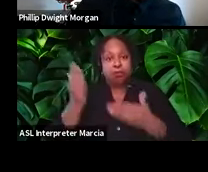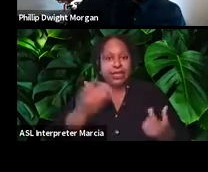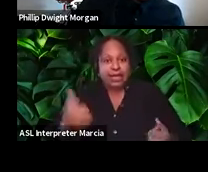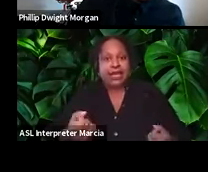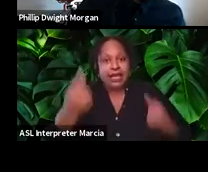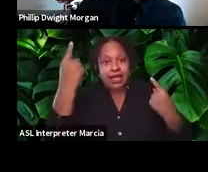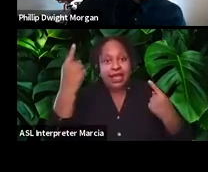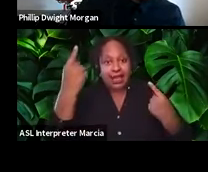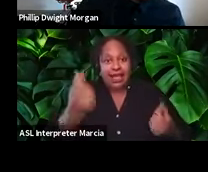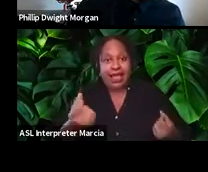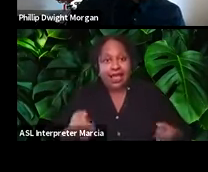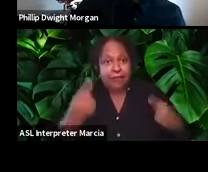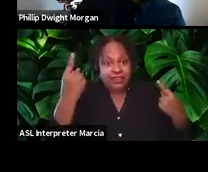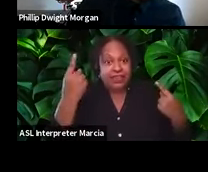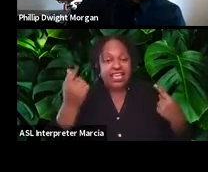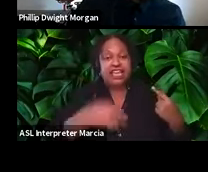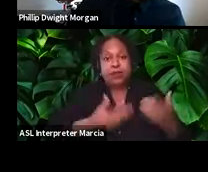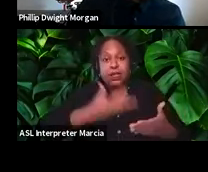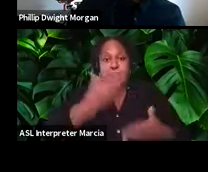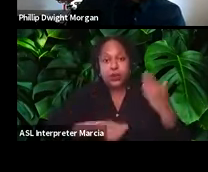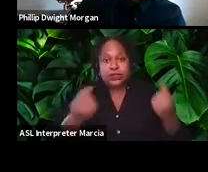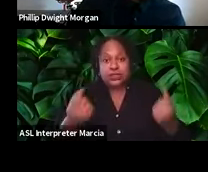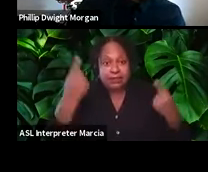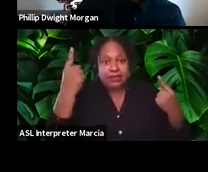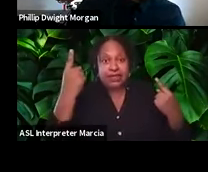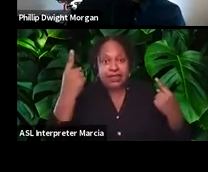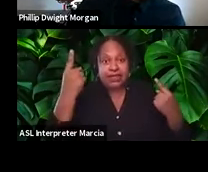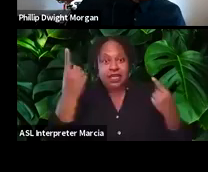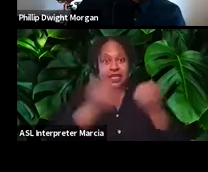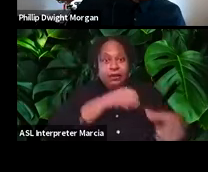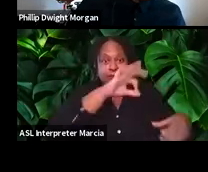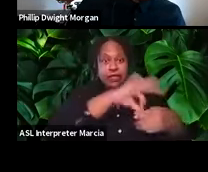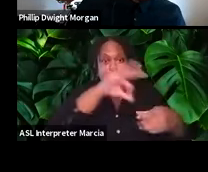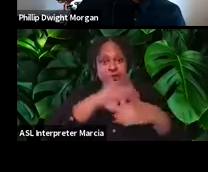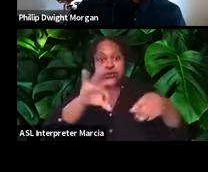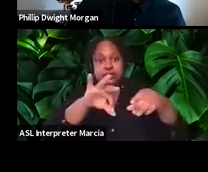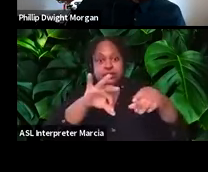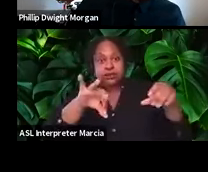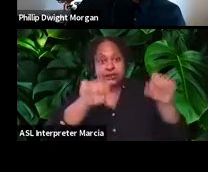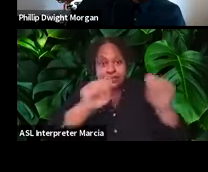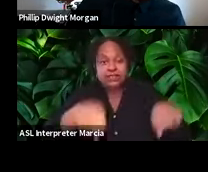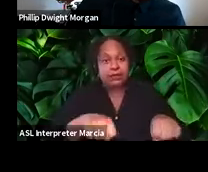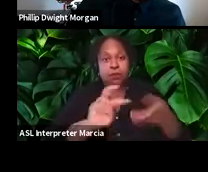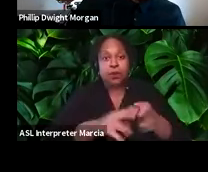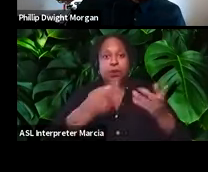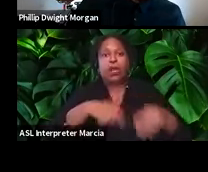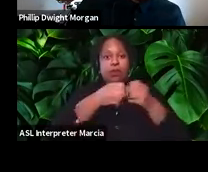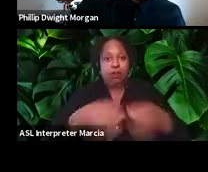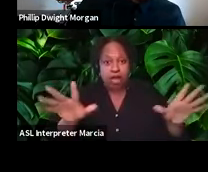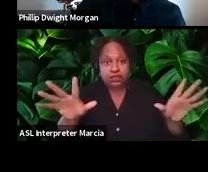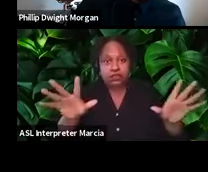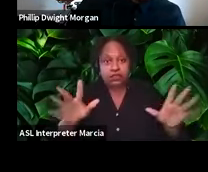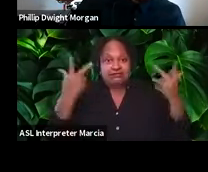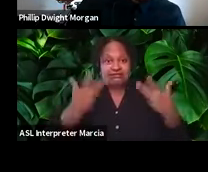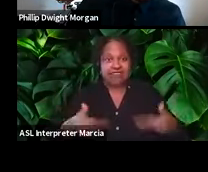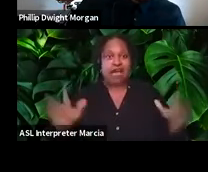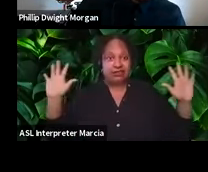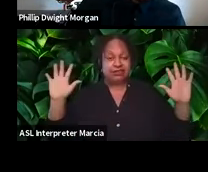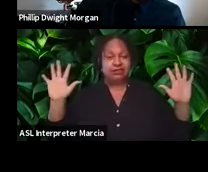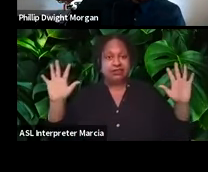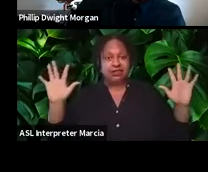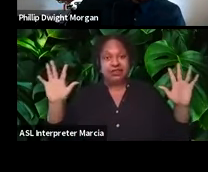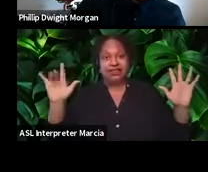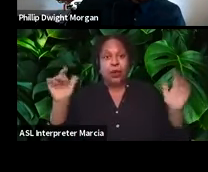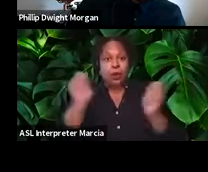when we lose empathy from our democratic institutions, we are lost. We are done. And I think that